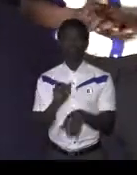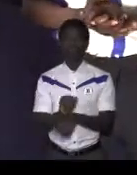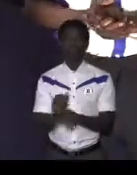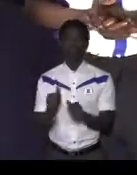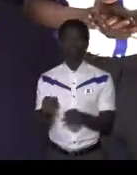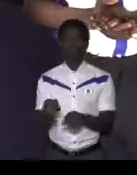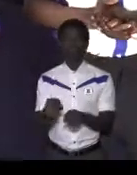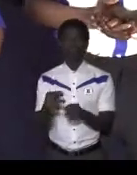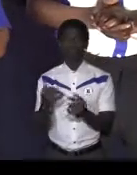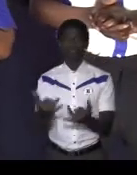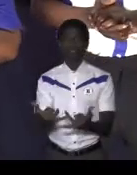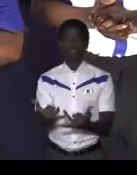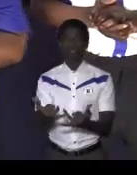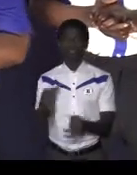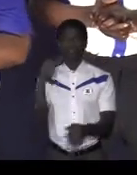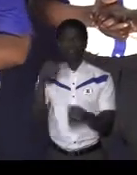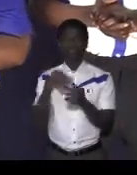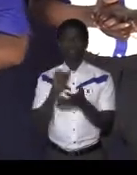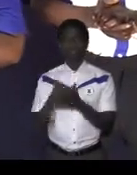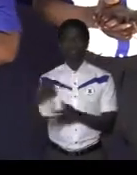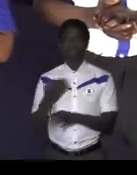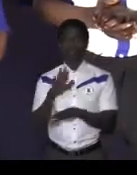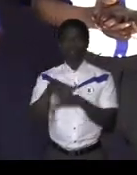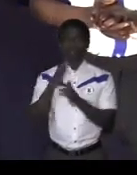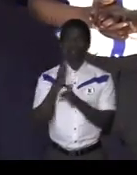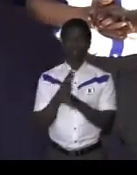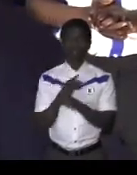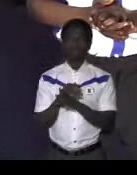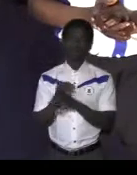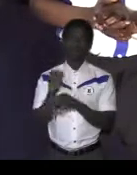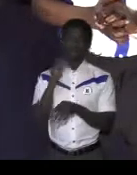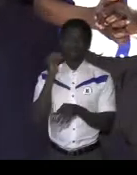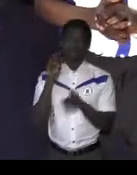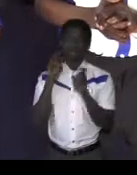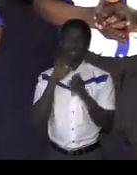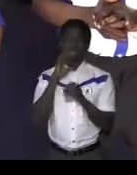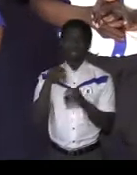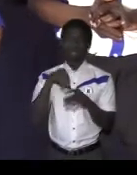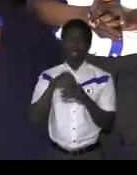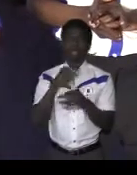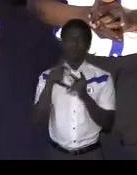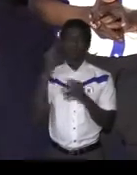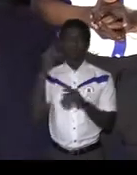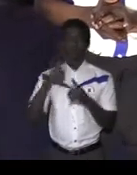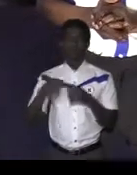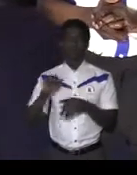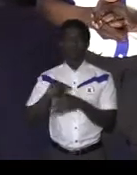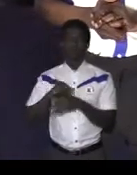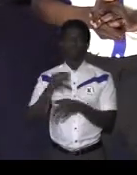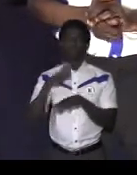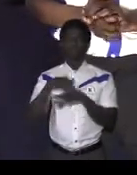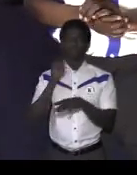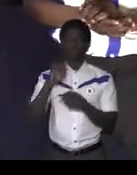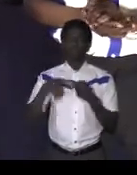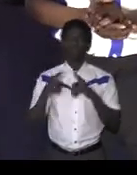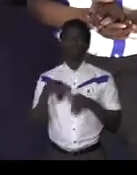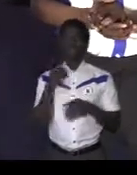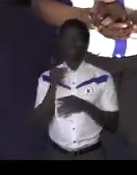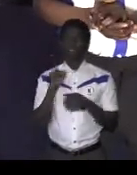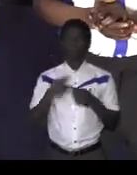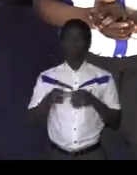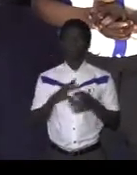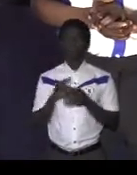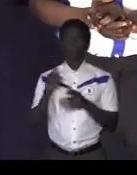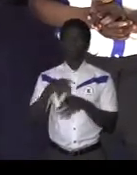you. Now, remember that our online assessments are still in place for you to practice. You can call your friends and tell them to join the program,